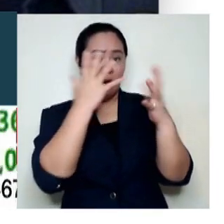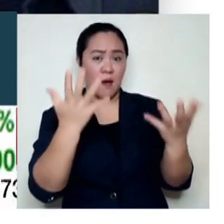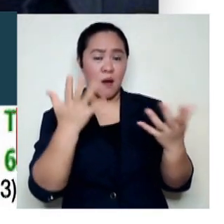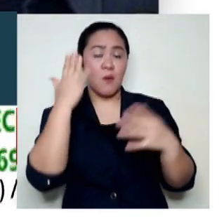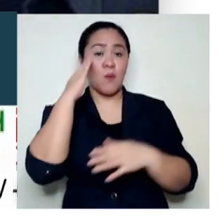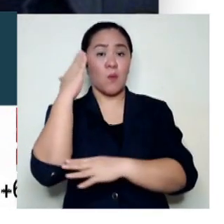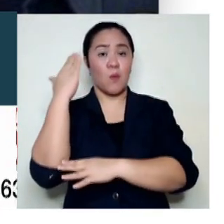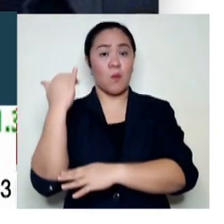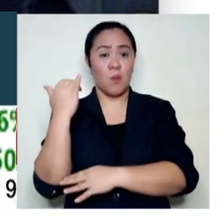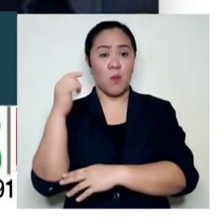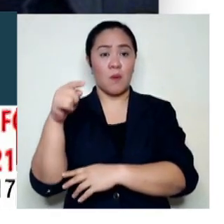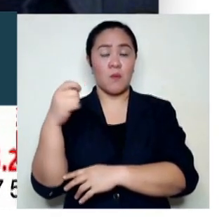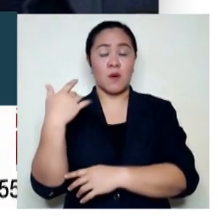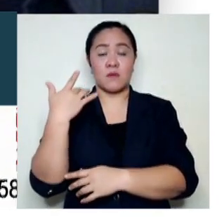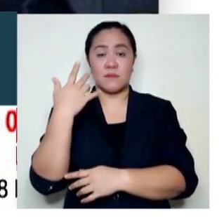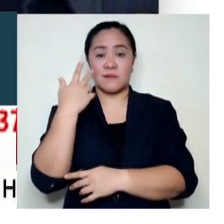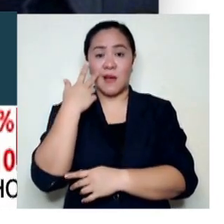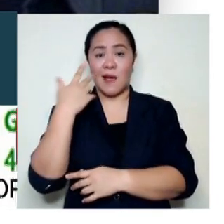sacrificing nga yung economy.